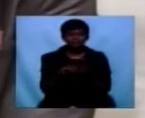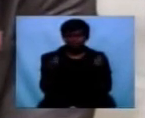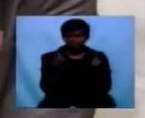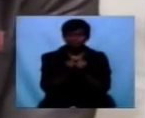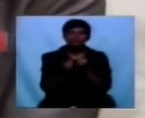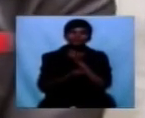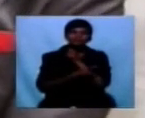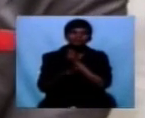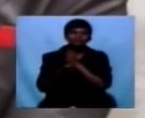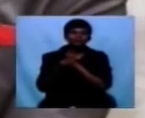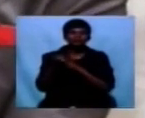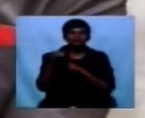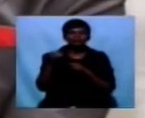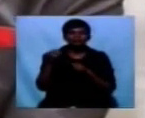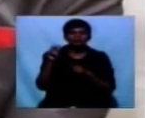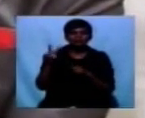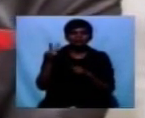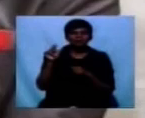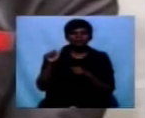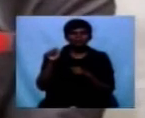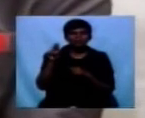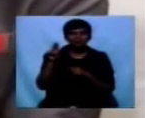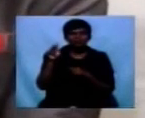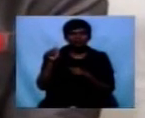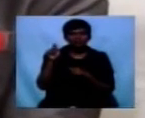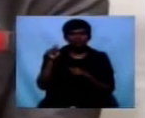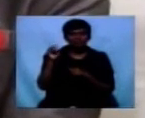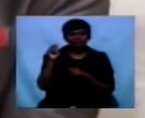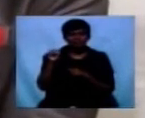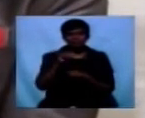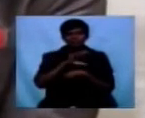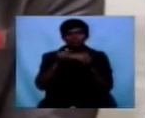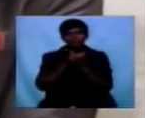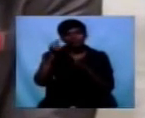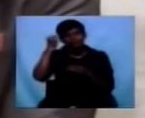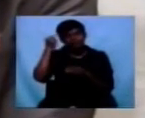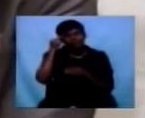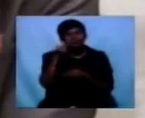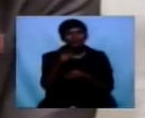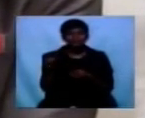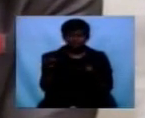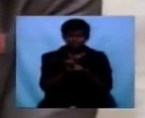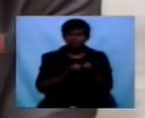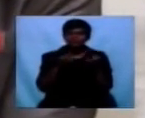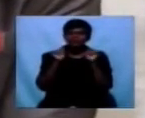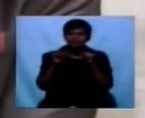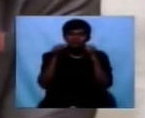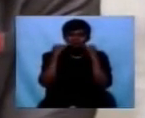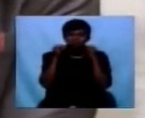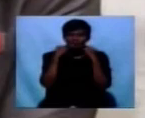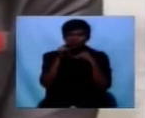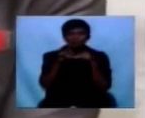Department of Valuation to evaluate all the government properties. And I can tell you, Grevajo, that we